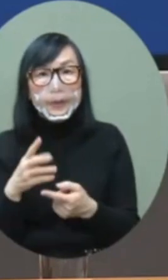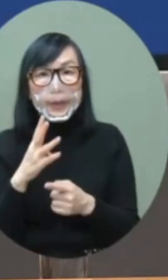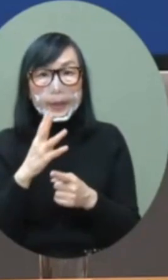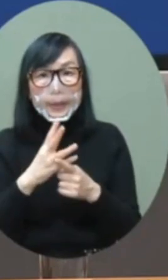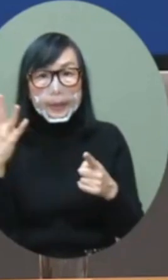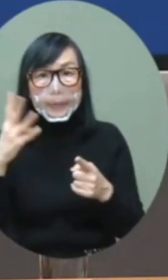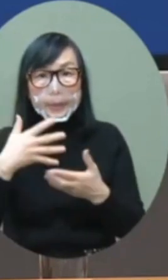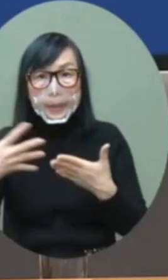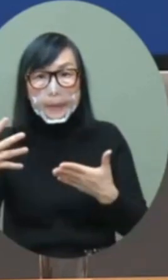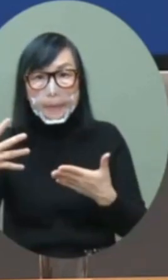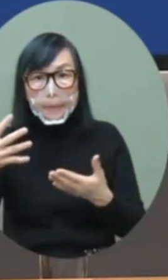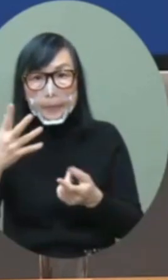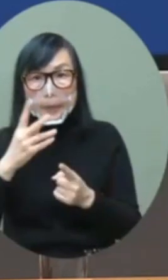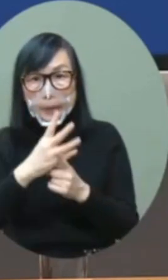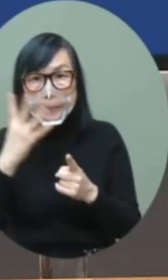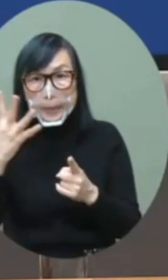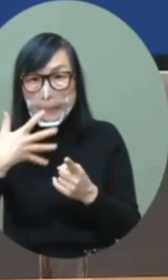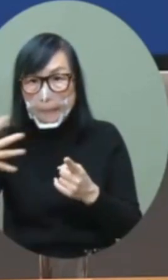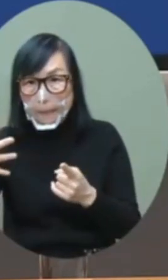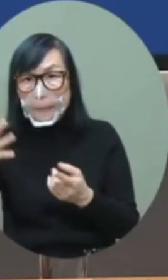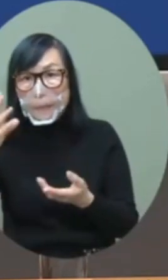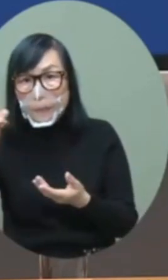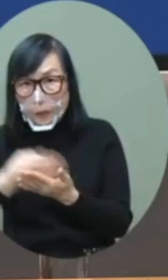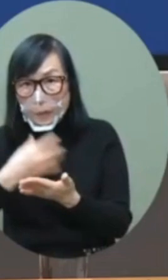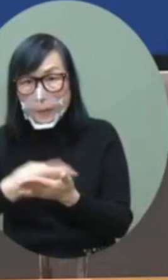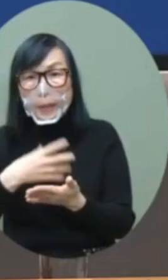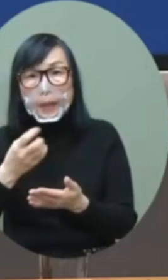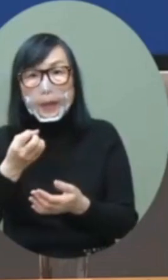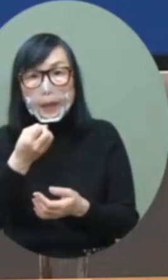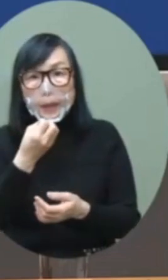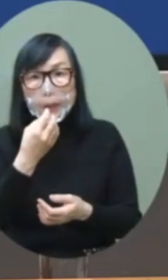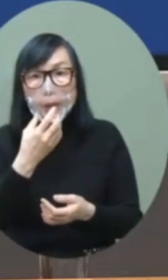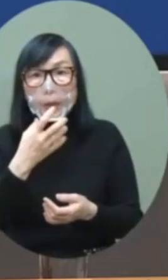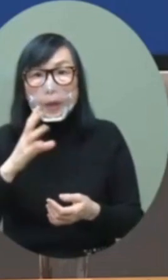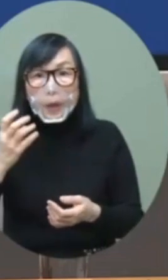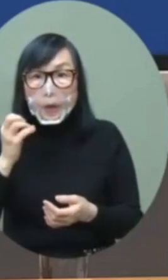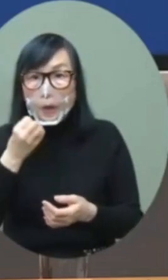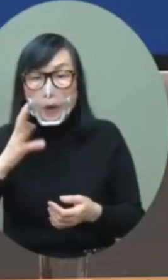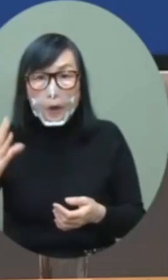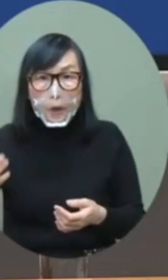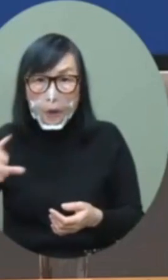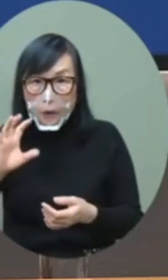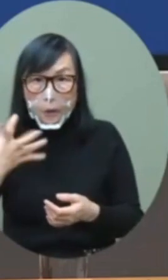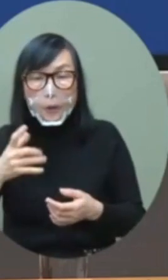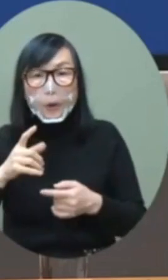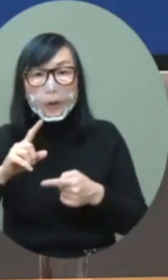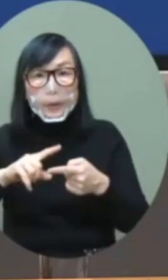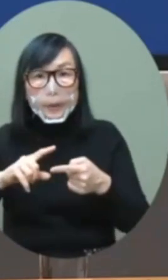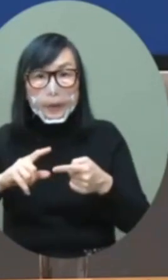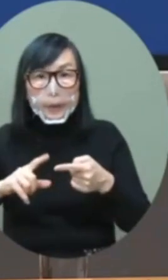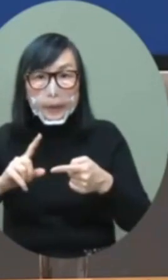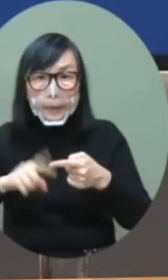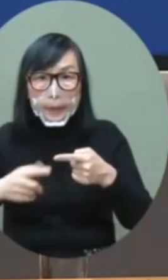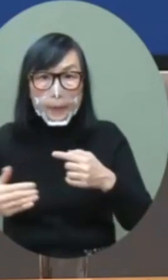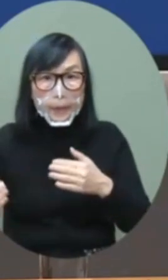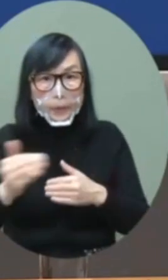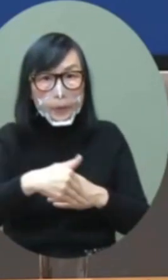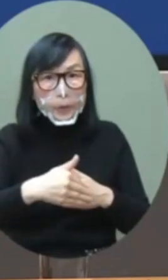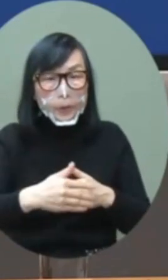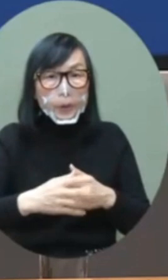the Guangdong, Hong Kong, Macau, Greater Bay Area. But inevitably, some people will take a shorter-term